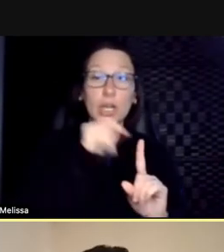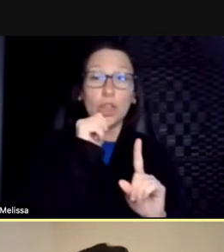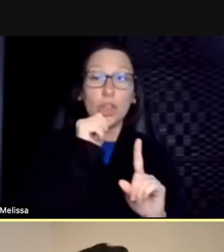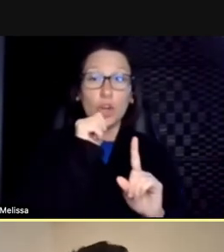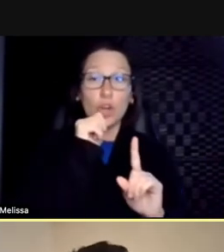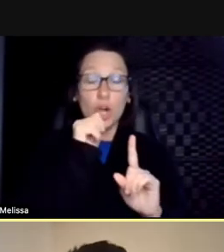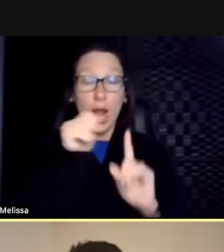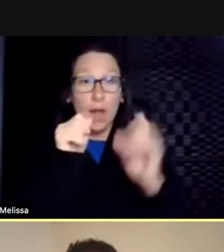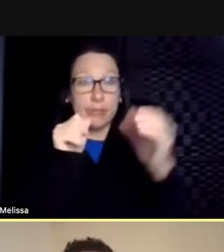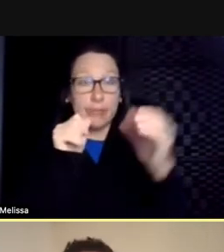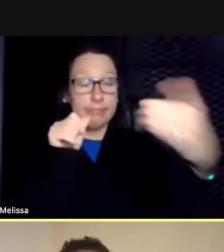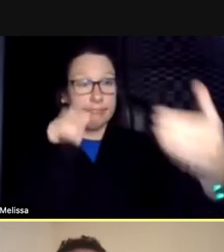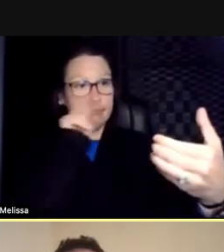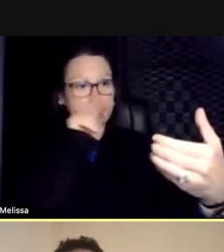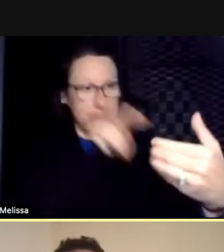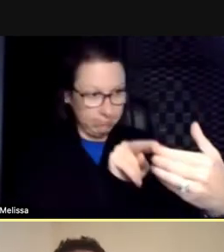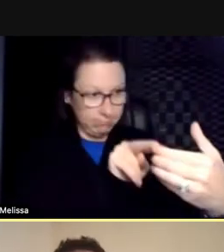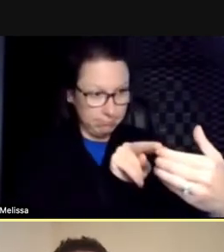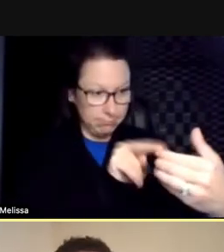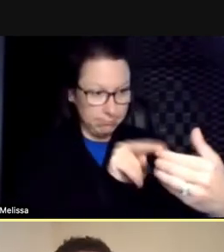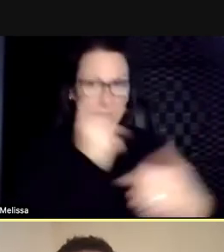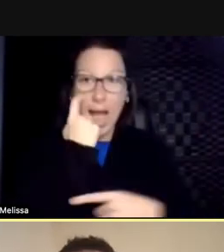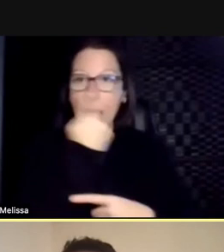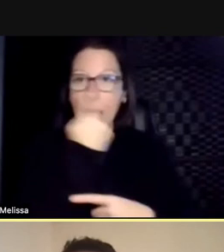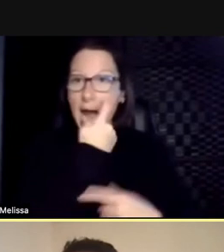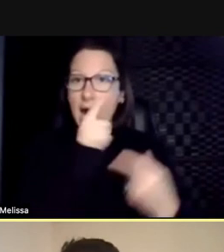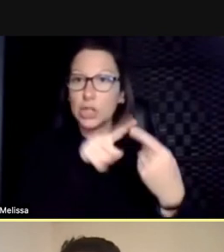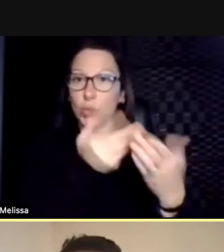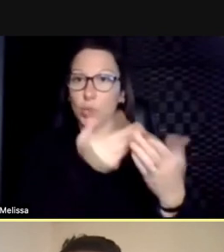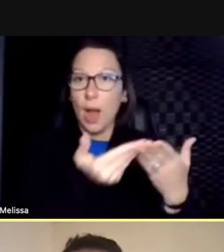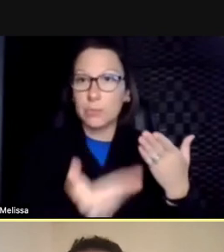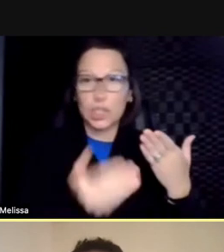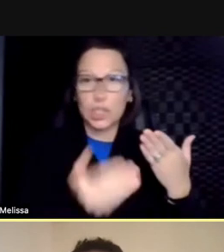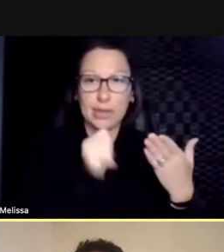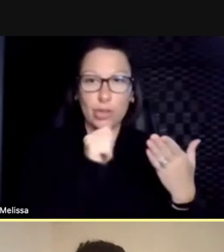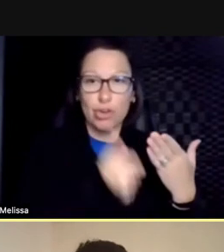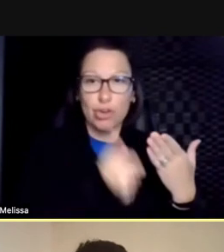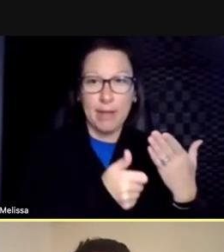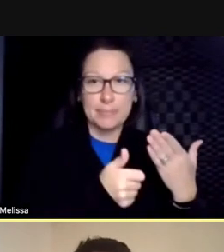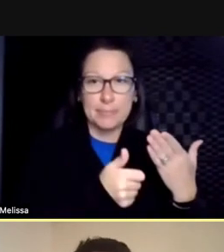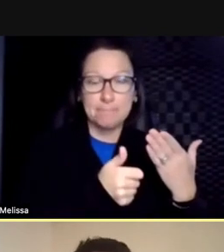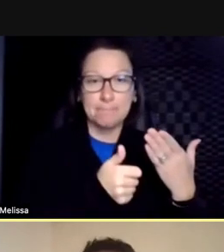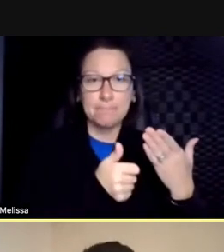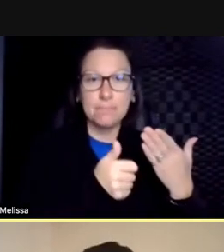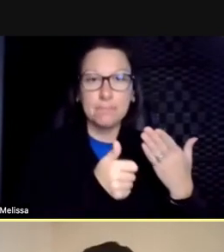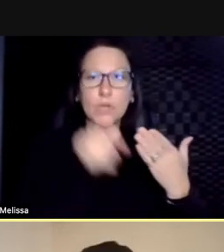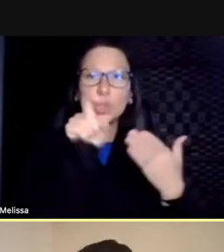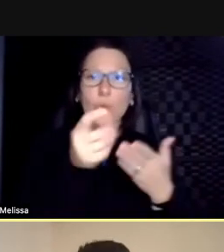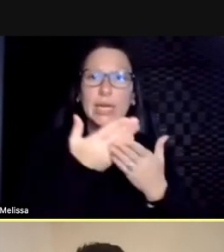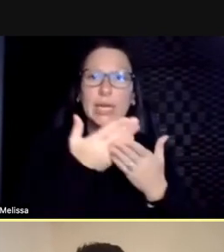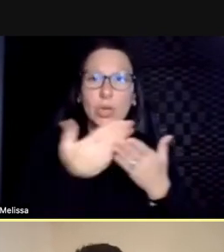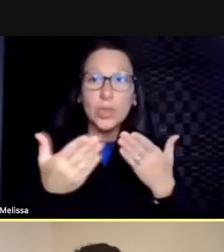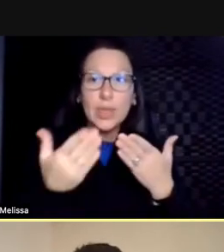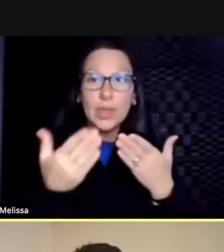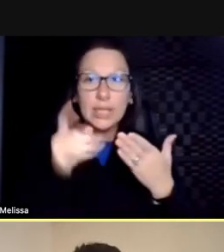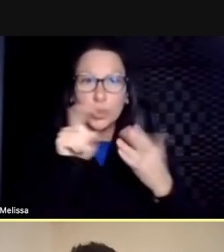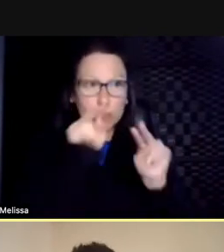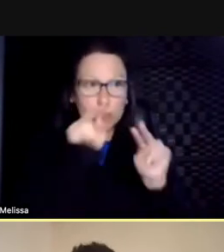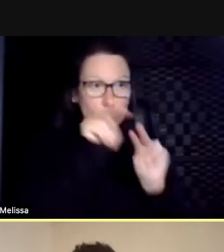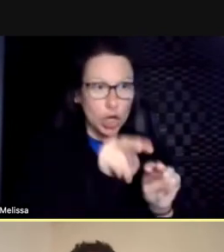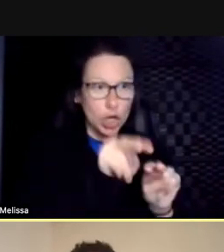on things. So they're going to need, targeted interventions, things to look at specific points throughout